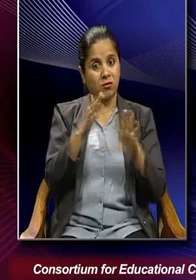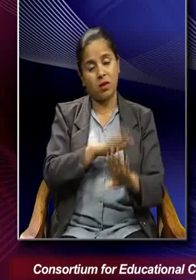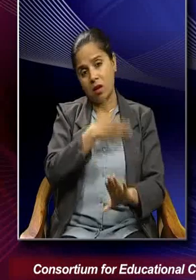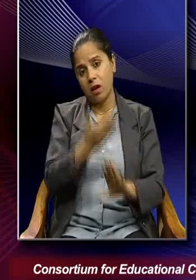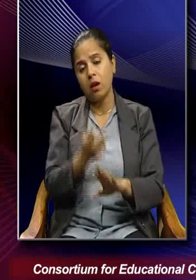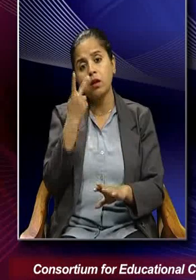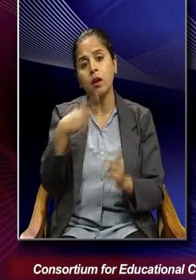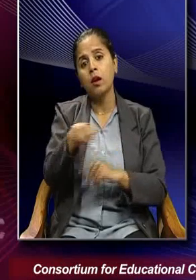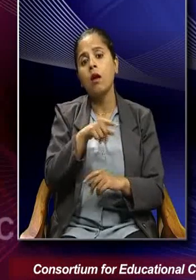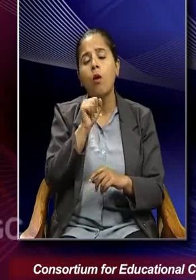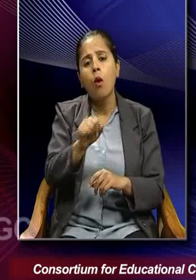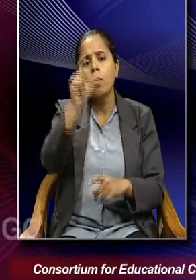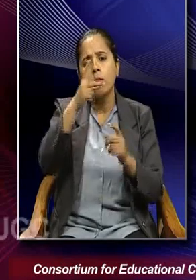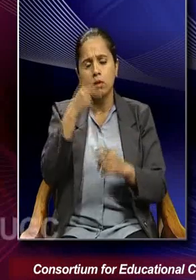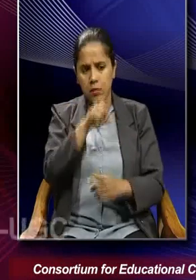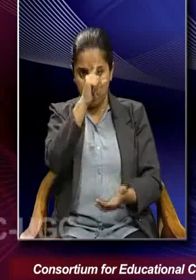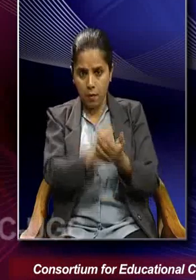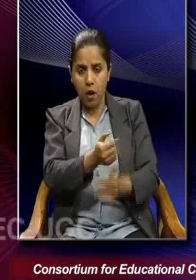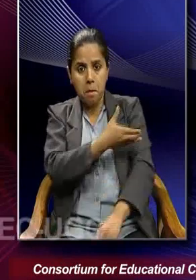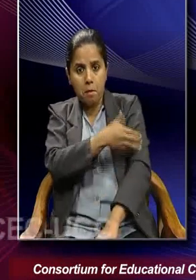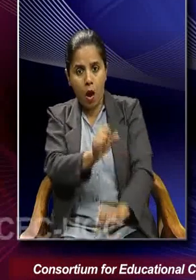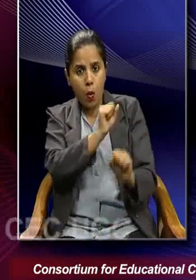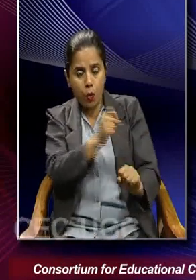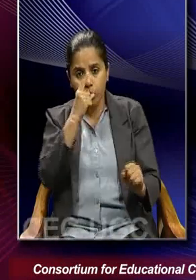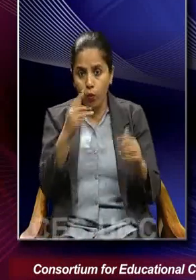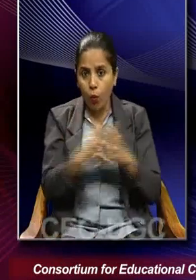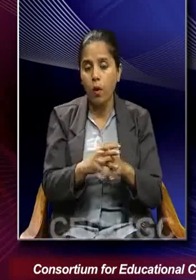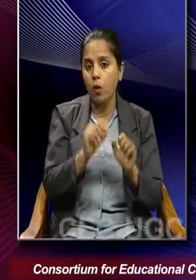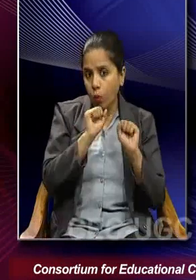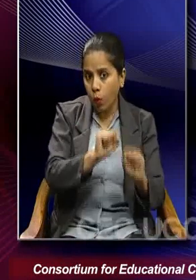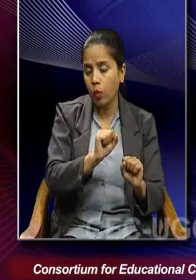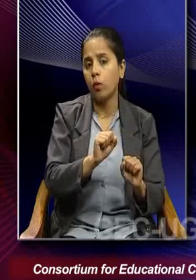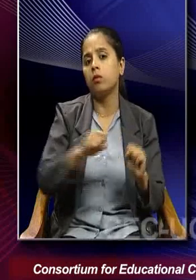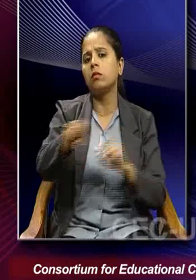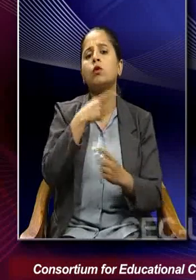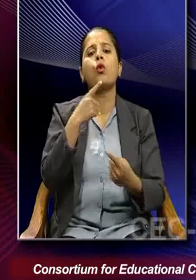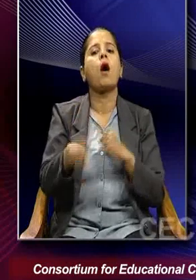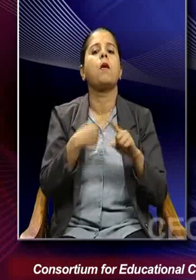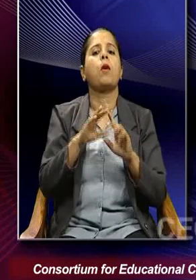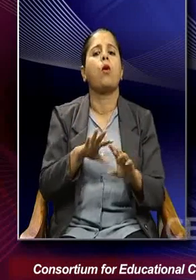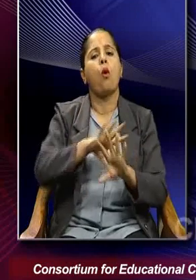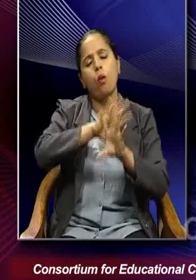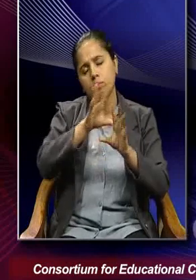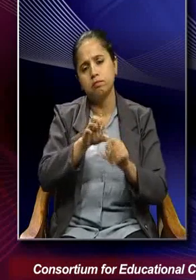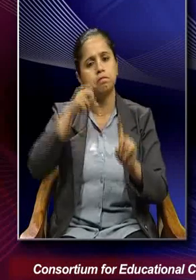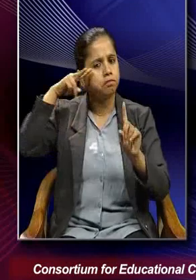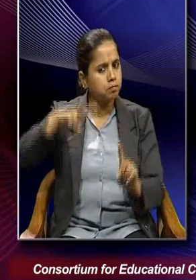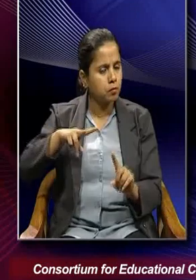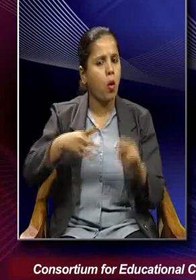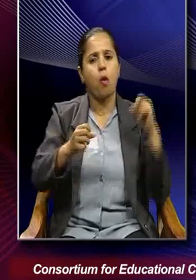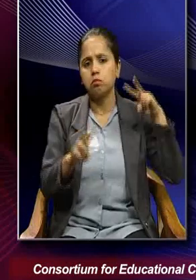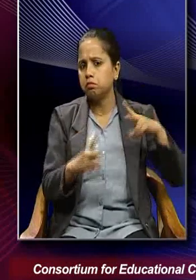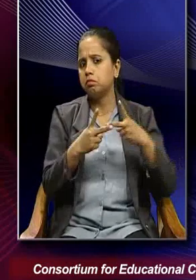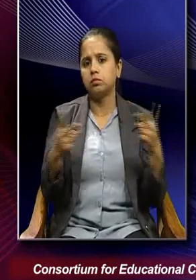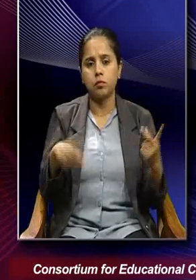and the emancipation and empowerment of women has been talked about from all perspectives, not only from